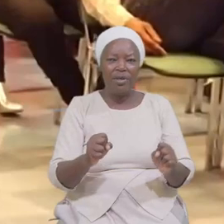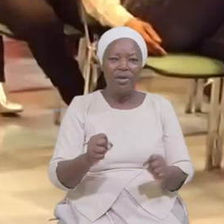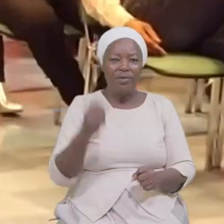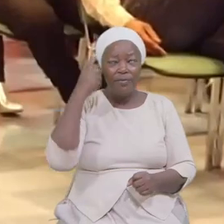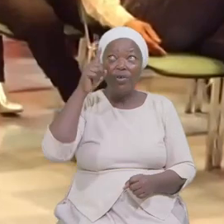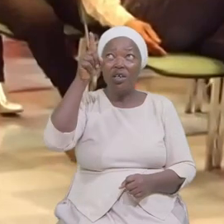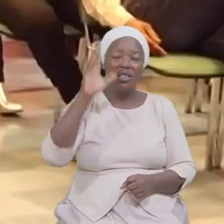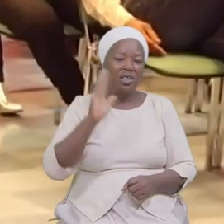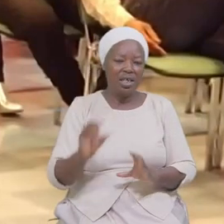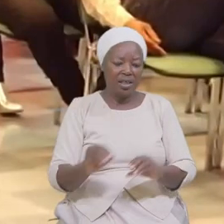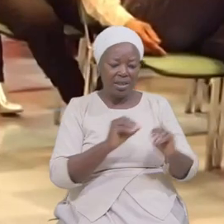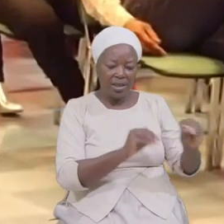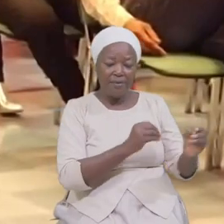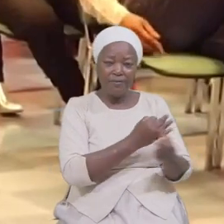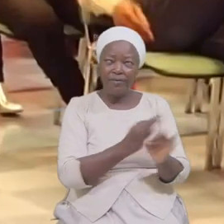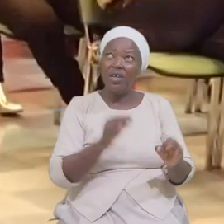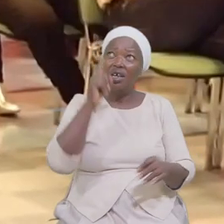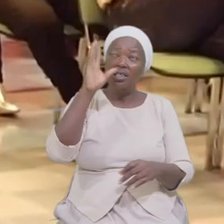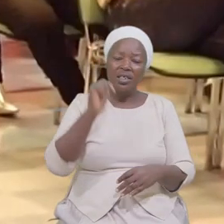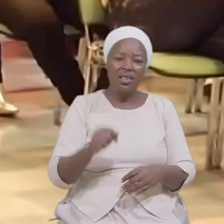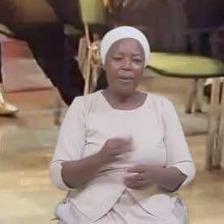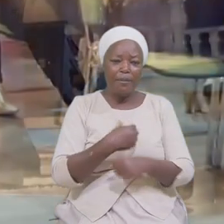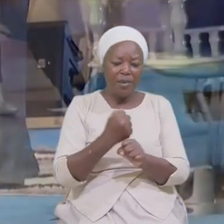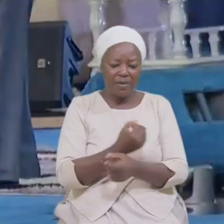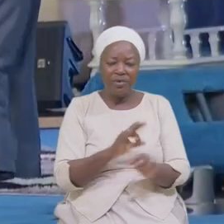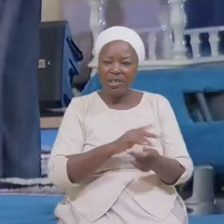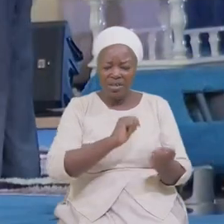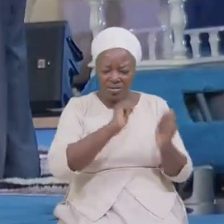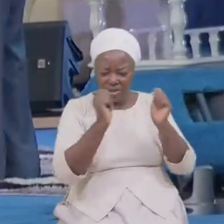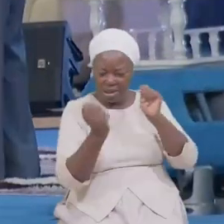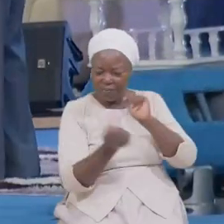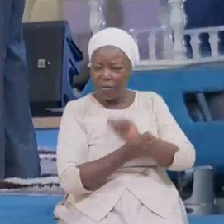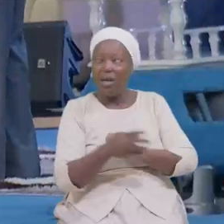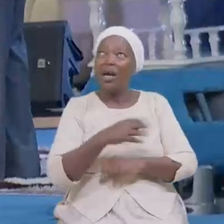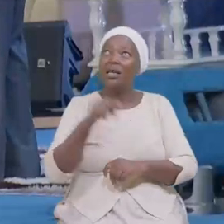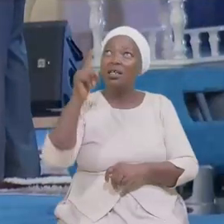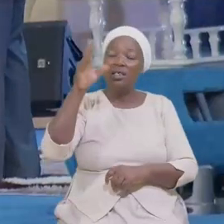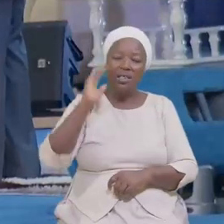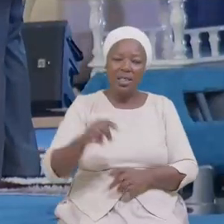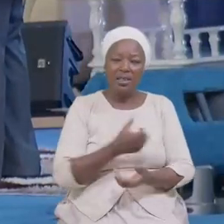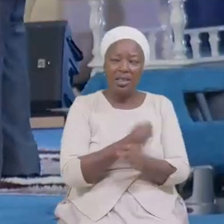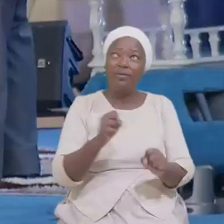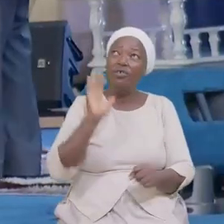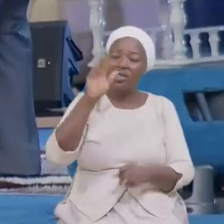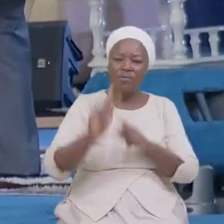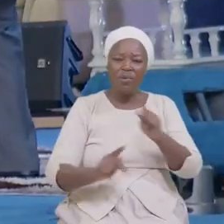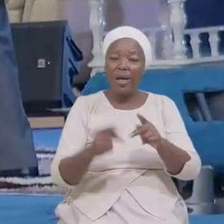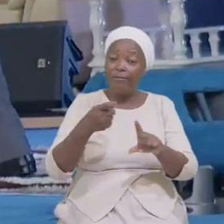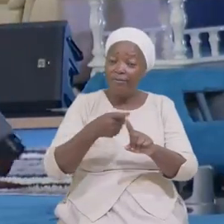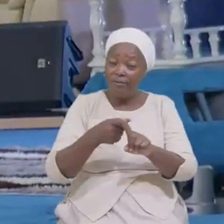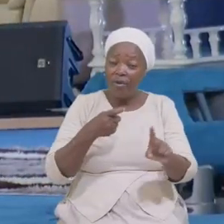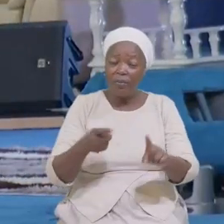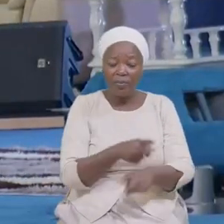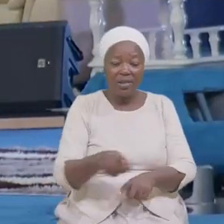free, he shall make free, he shall transform, he shall save his people from